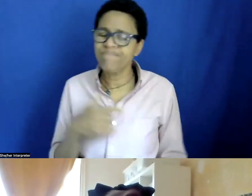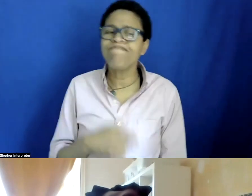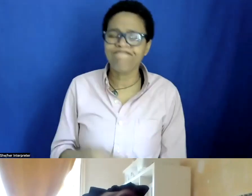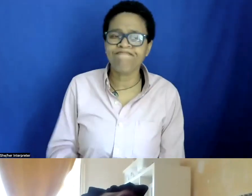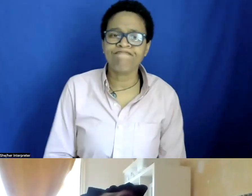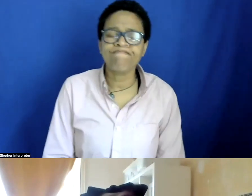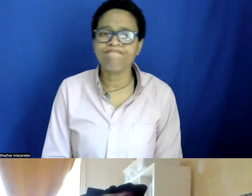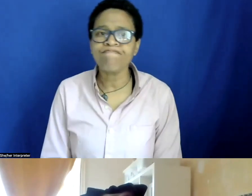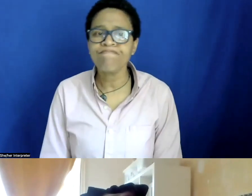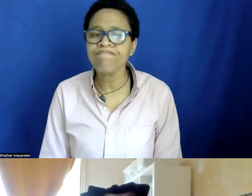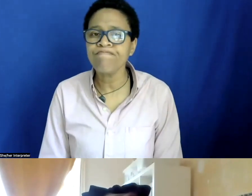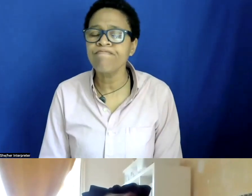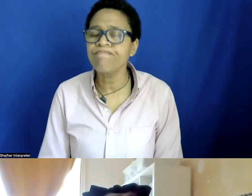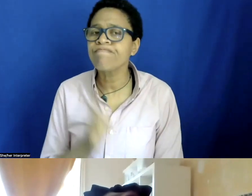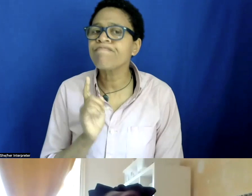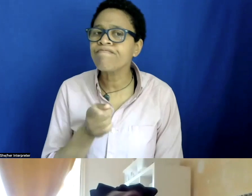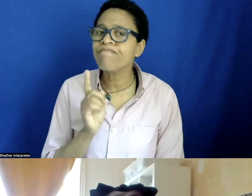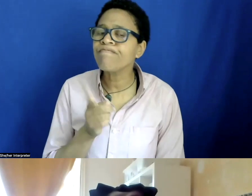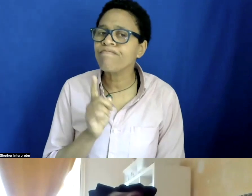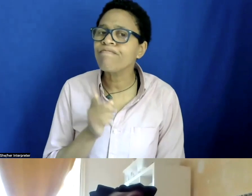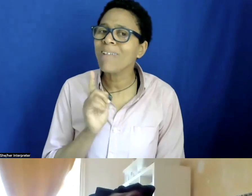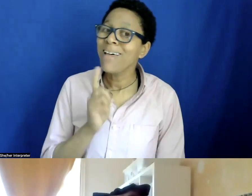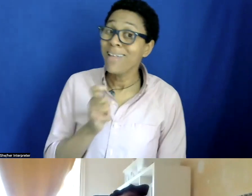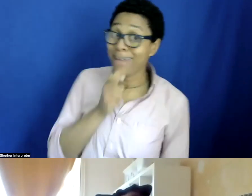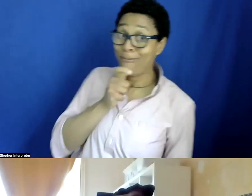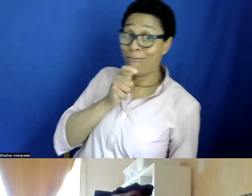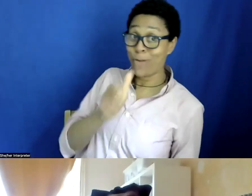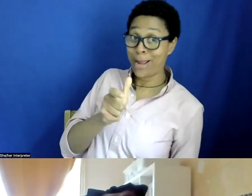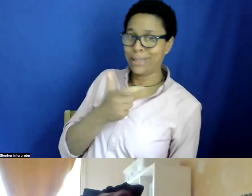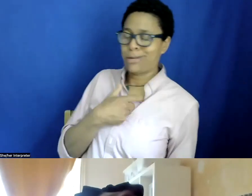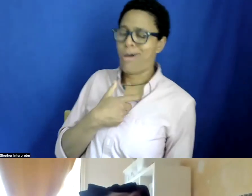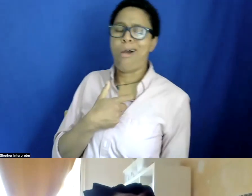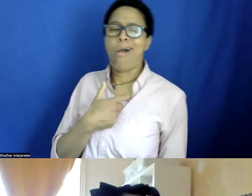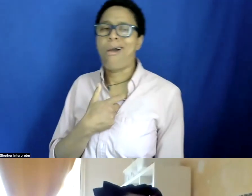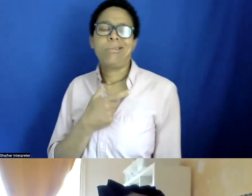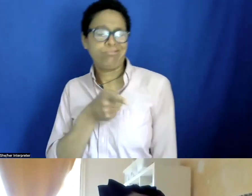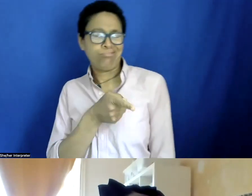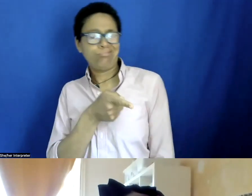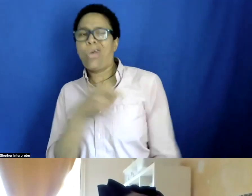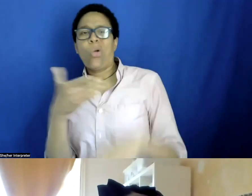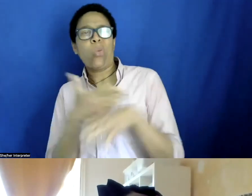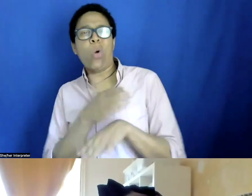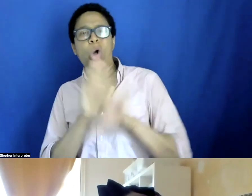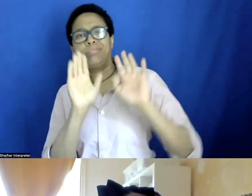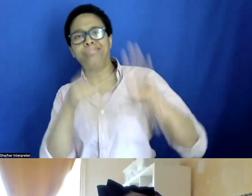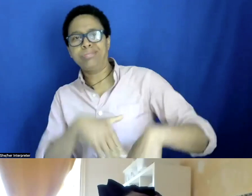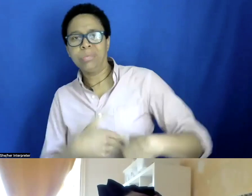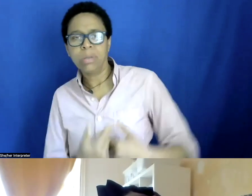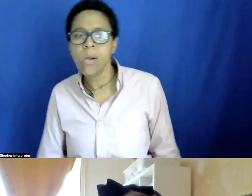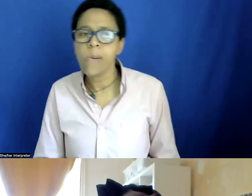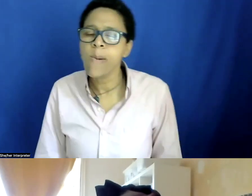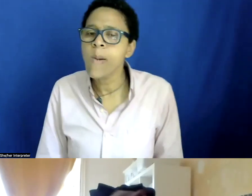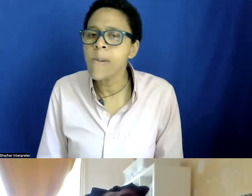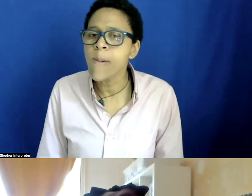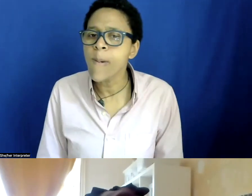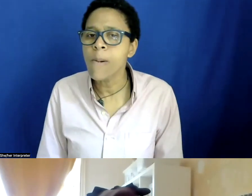So that seems to be something that struck a lot of people, unsurprisingly. So it's something that I feel